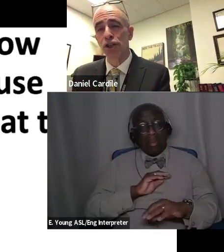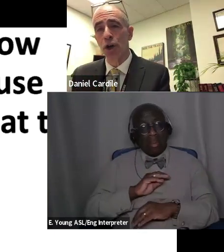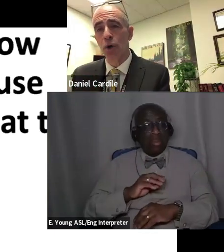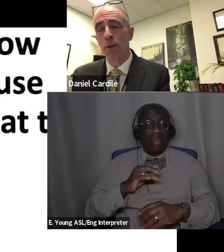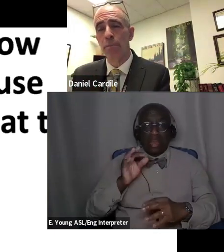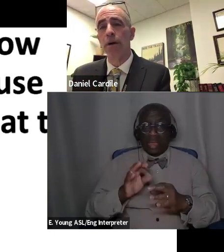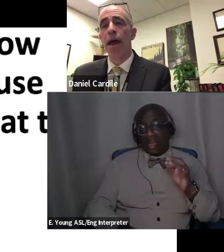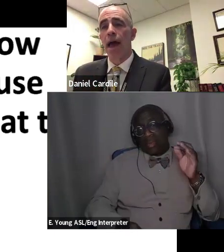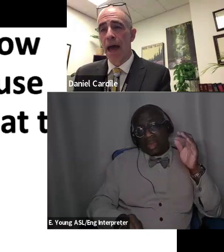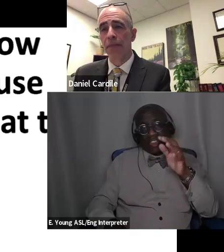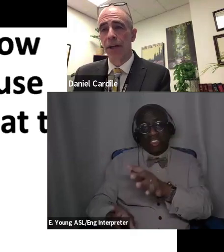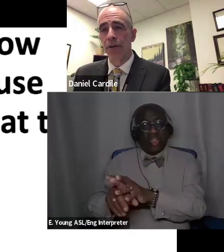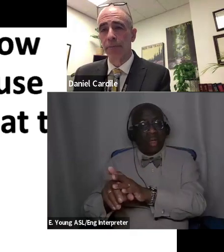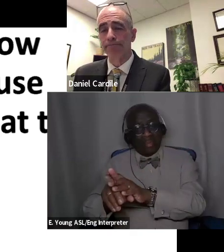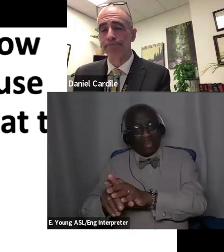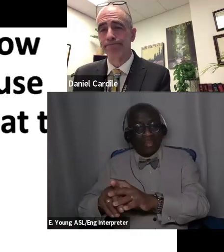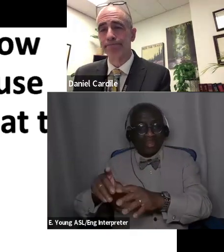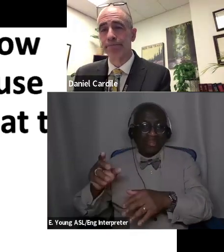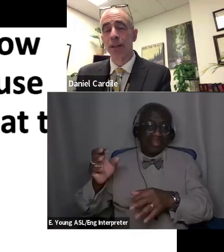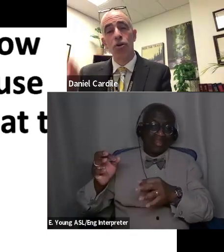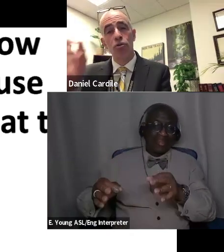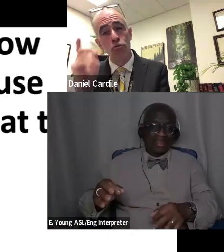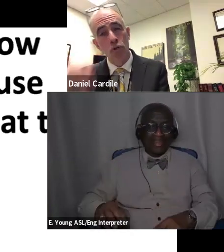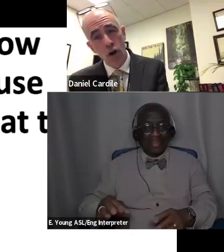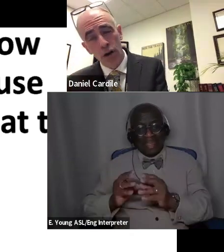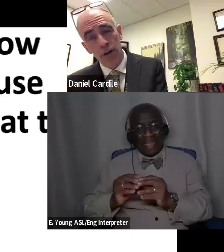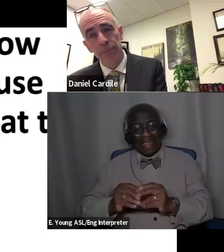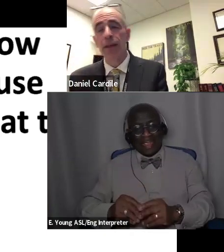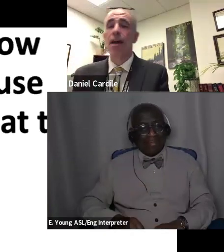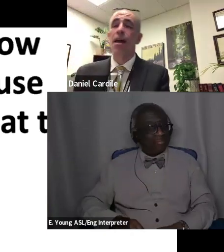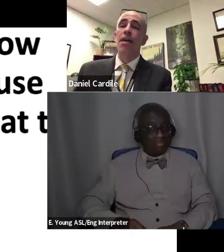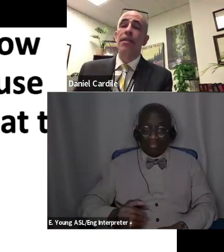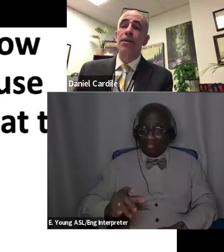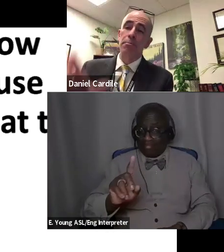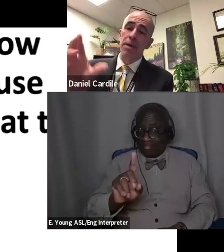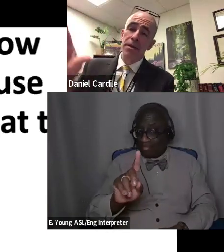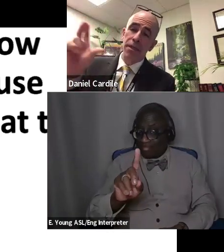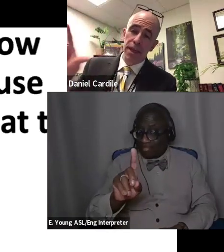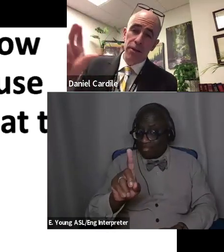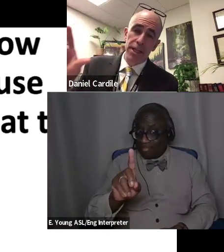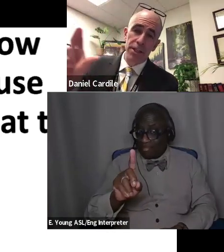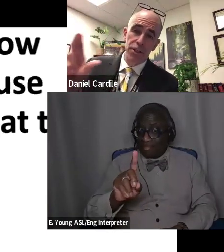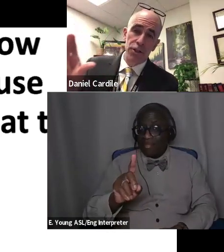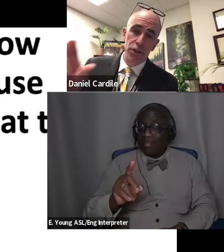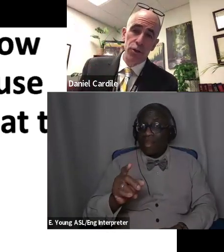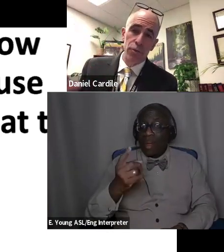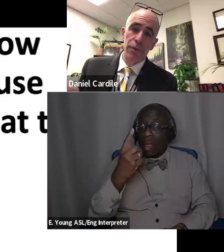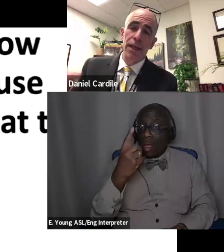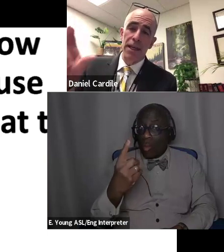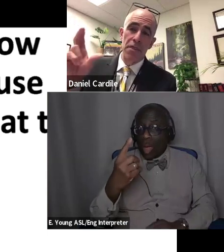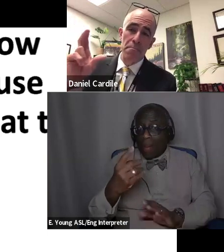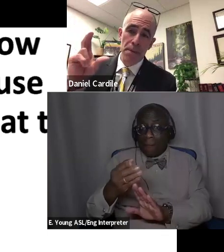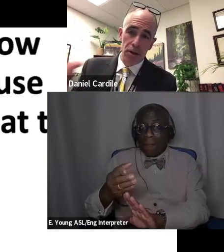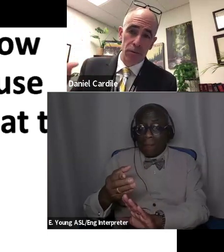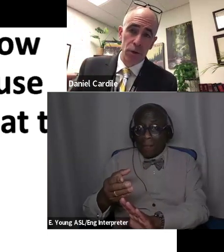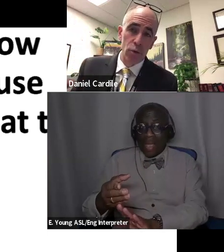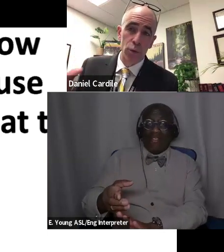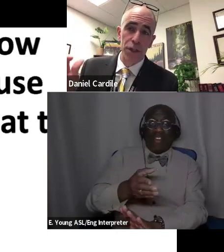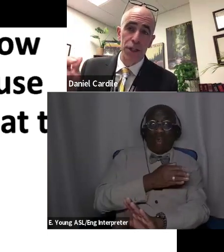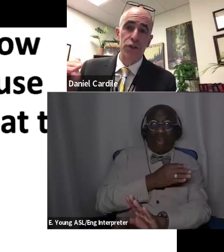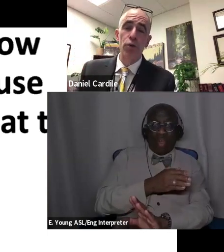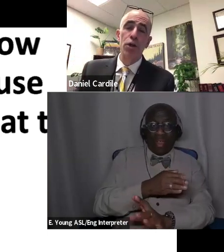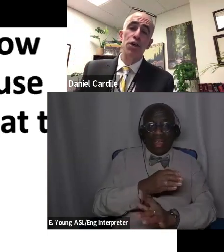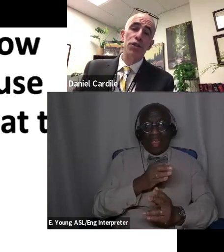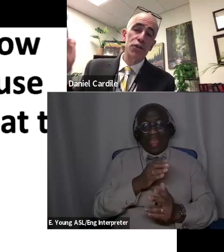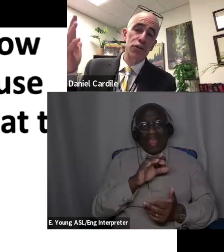just show up at the hearing. Wrong. There's a big thing you need to do in the middle,